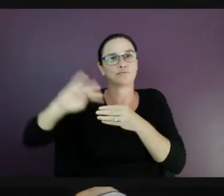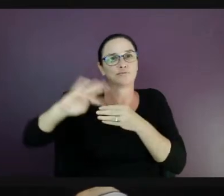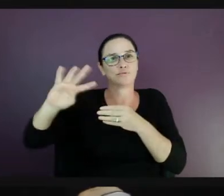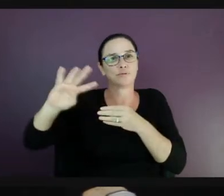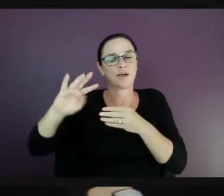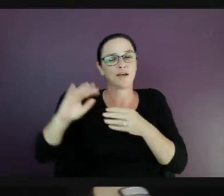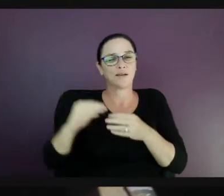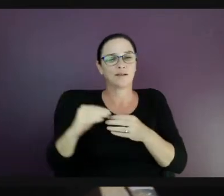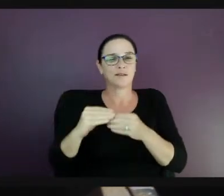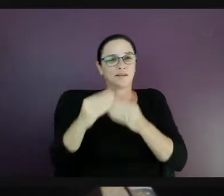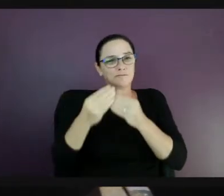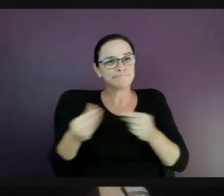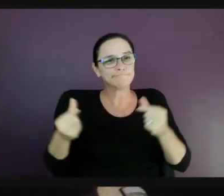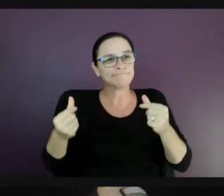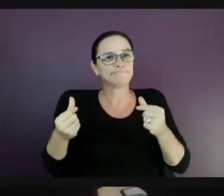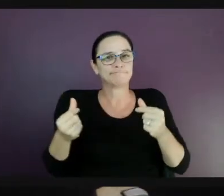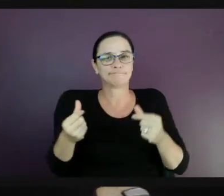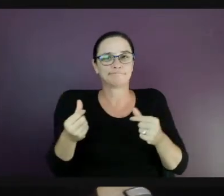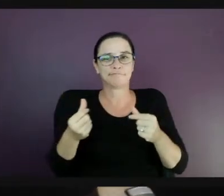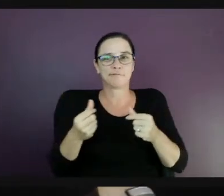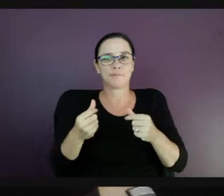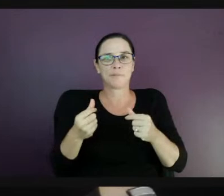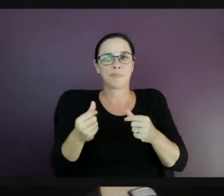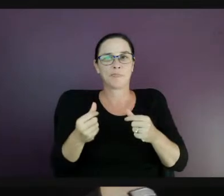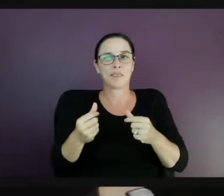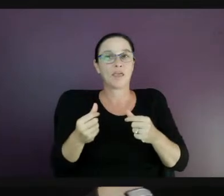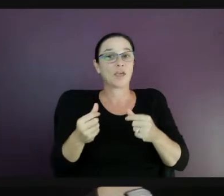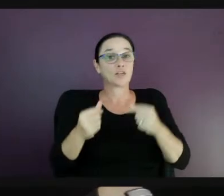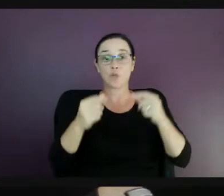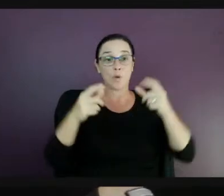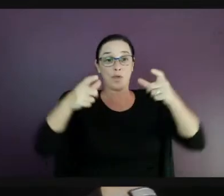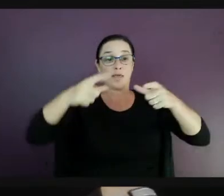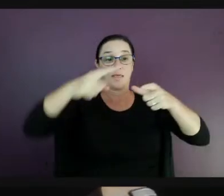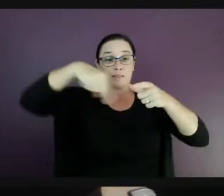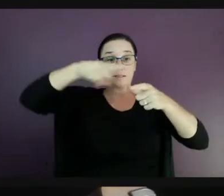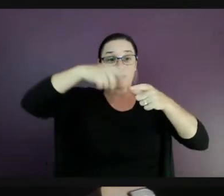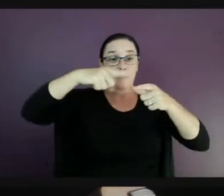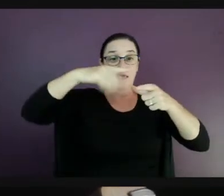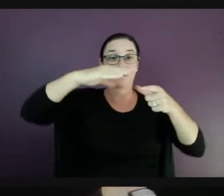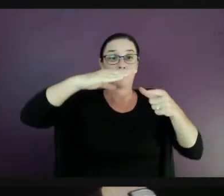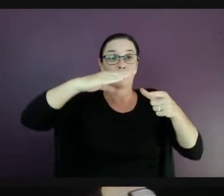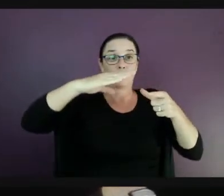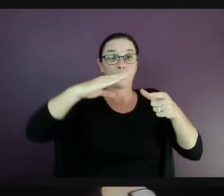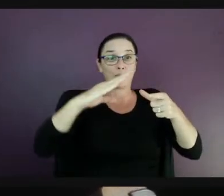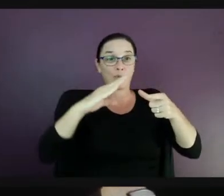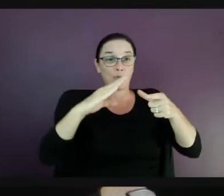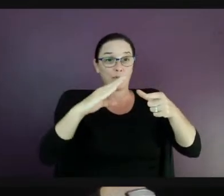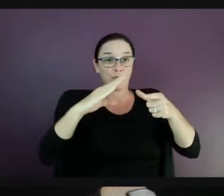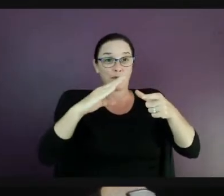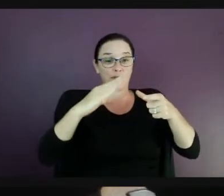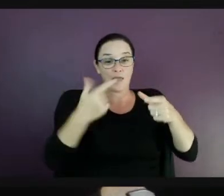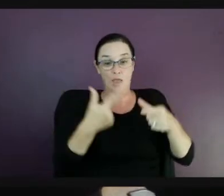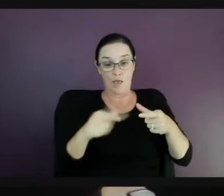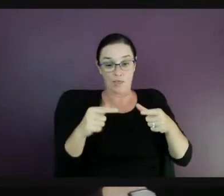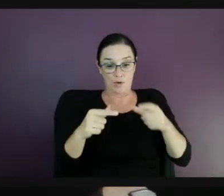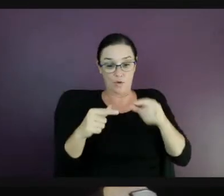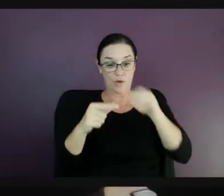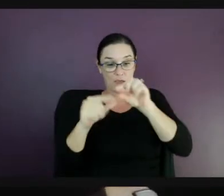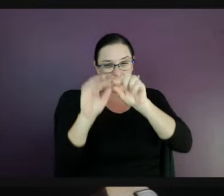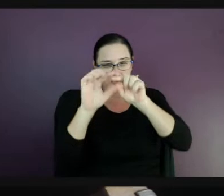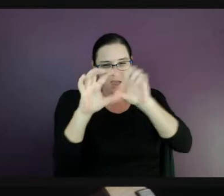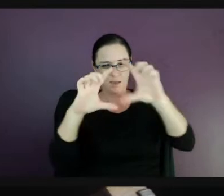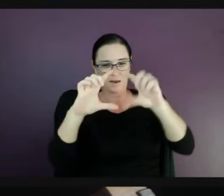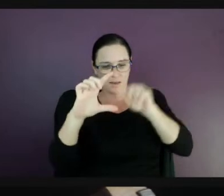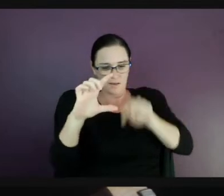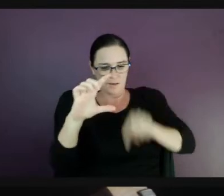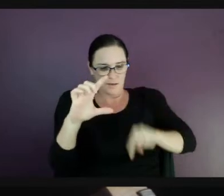see a focus away from the summit. The blue line starts to go down, and the green line continues going upwards. So that could be